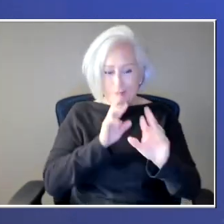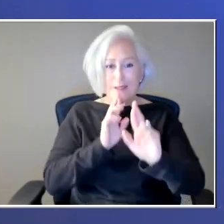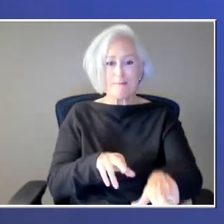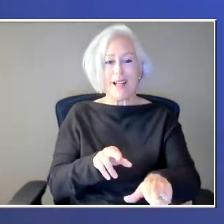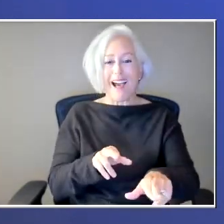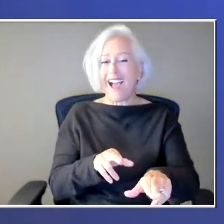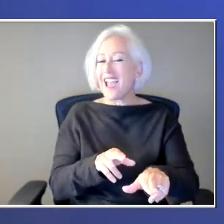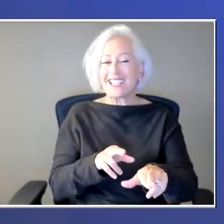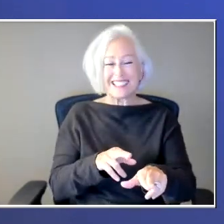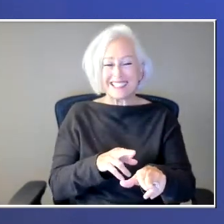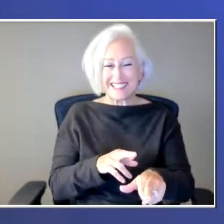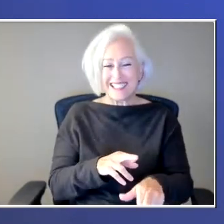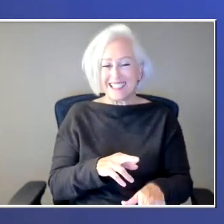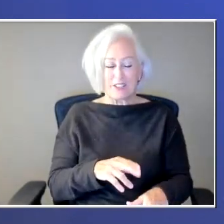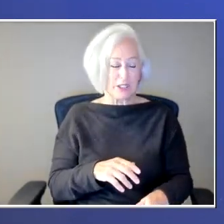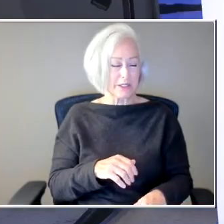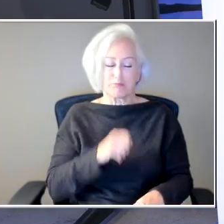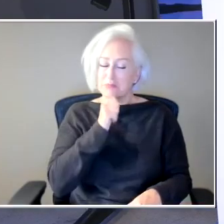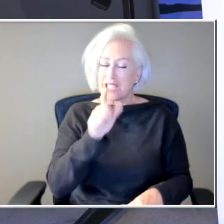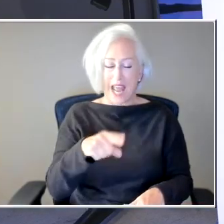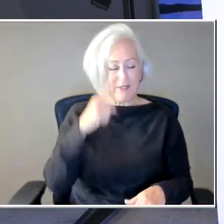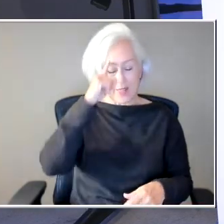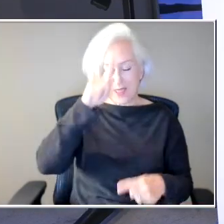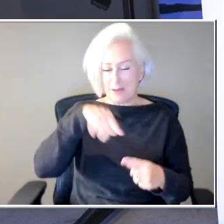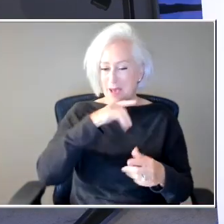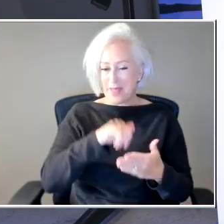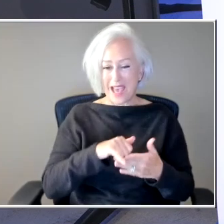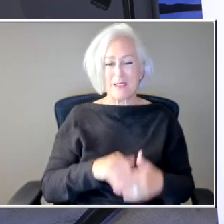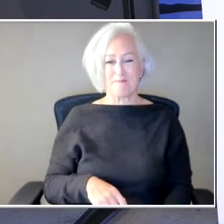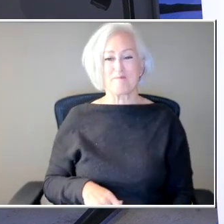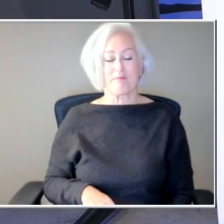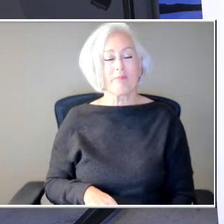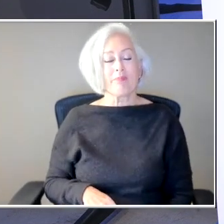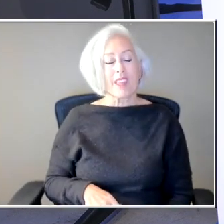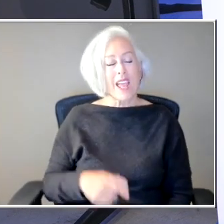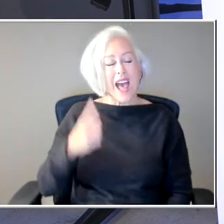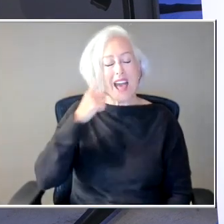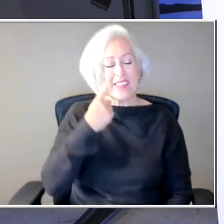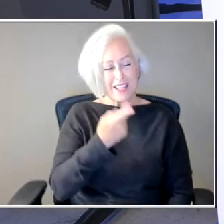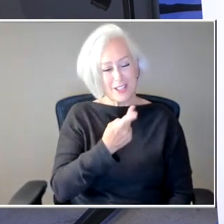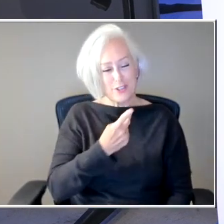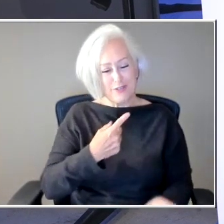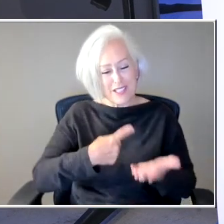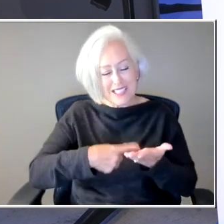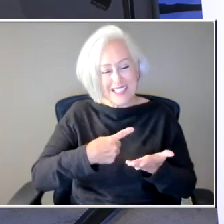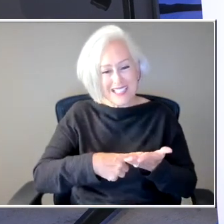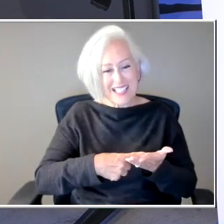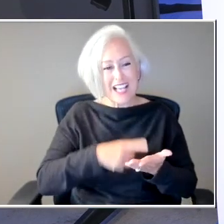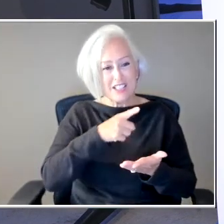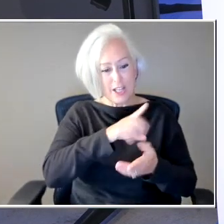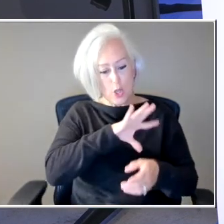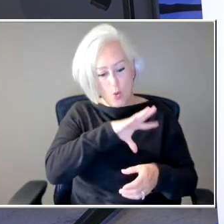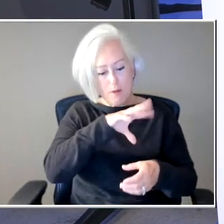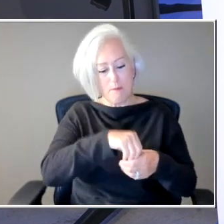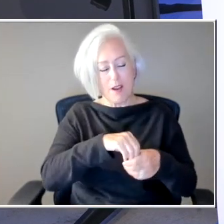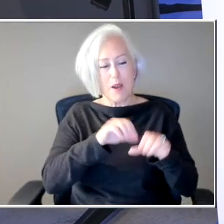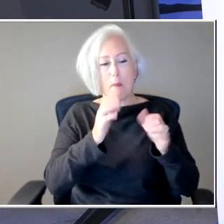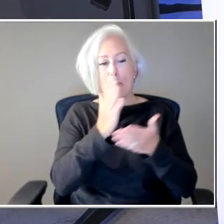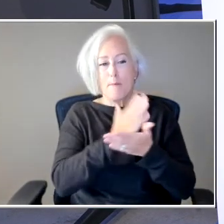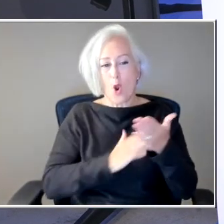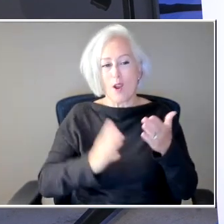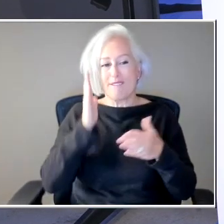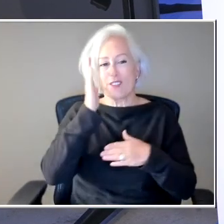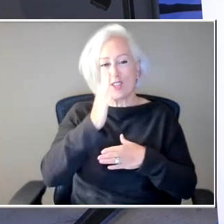just a no-brainer for me. And I think we discussed when we talked just the idea that you're able to be a part of the future. Mm-hmm. People